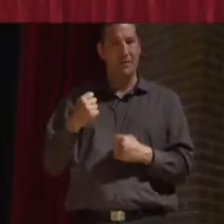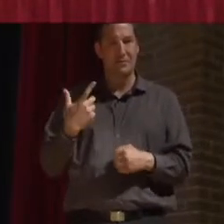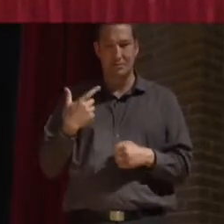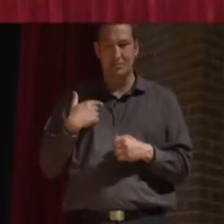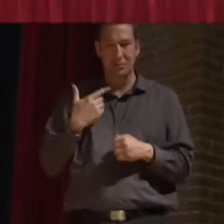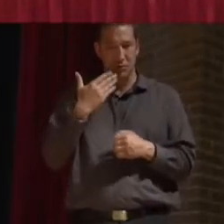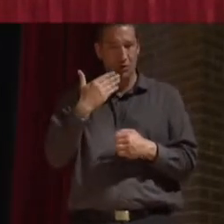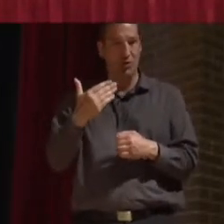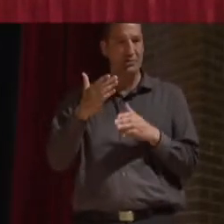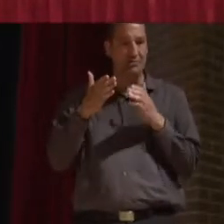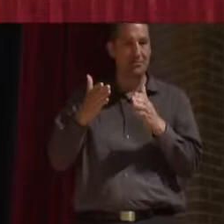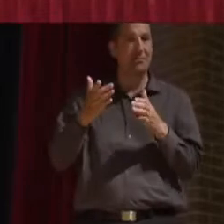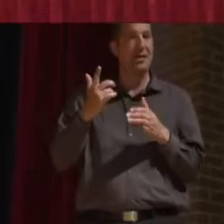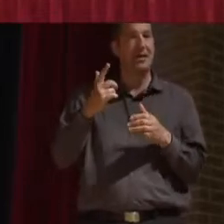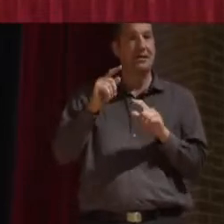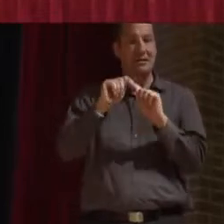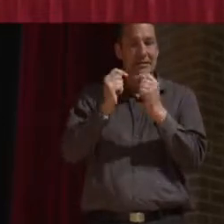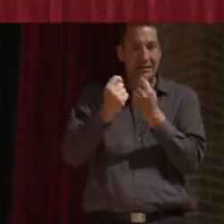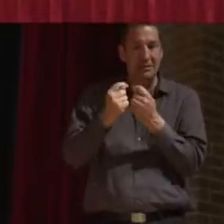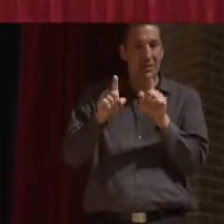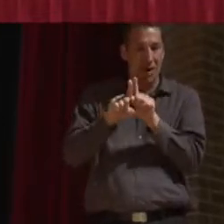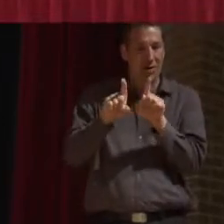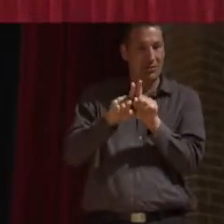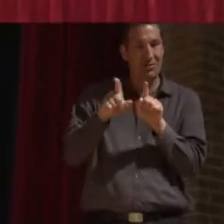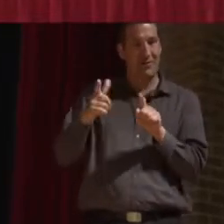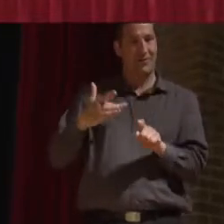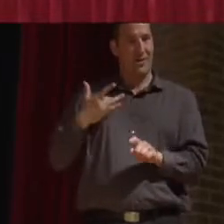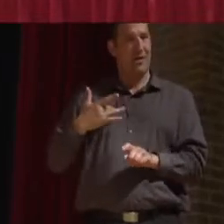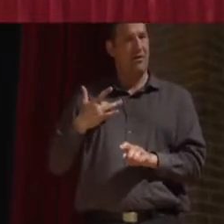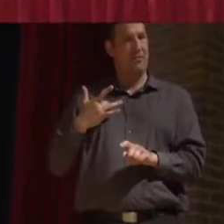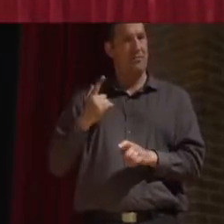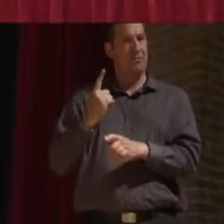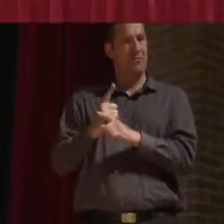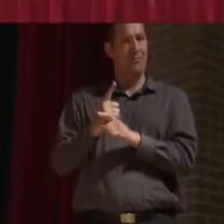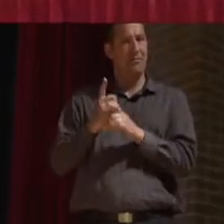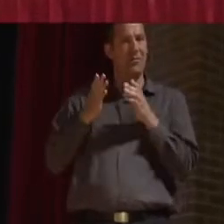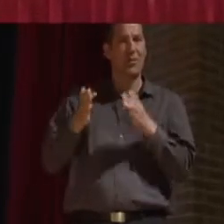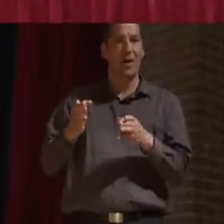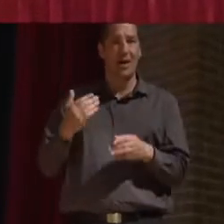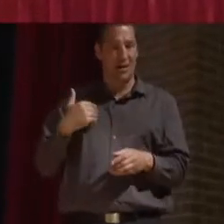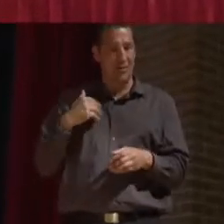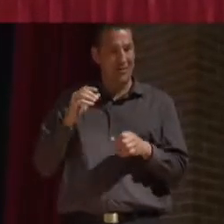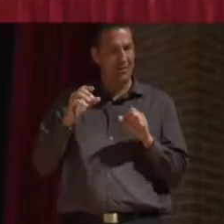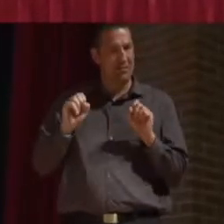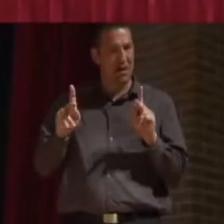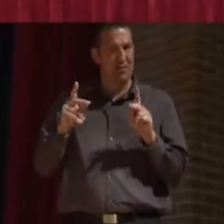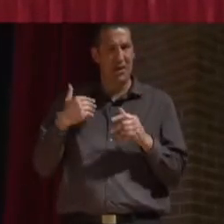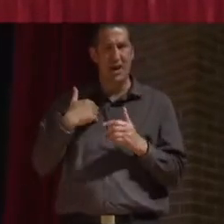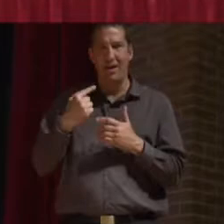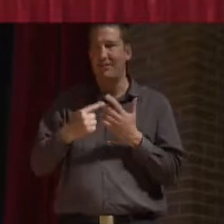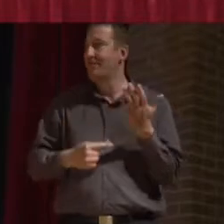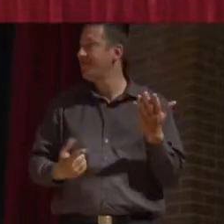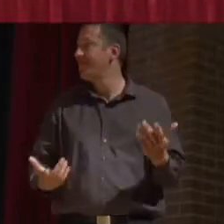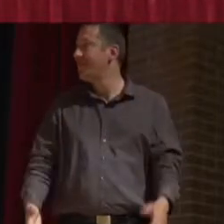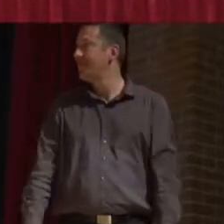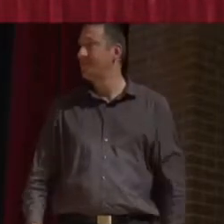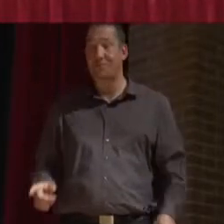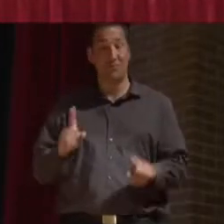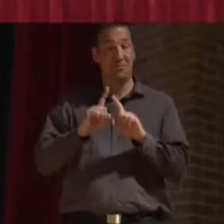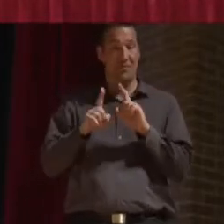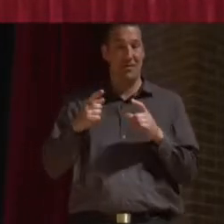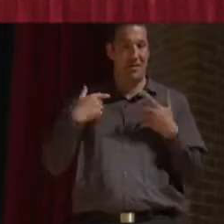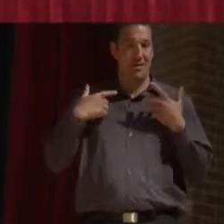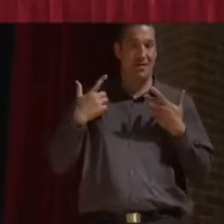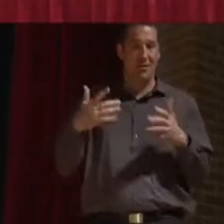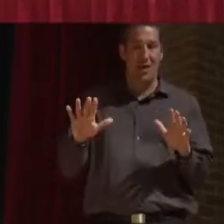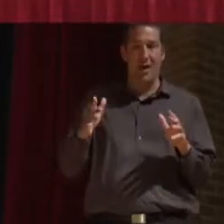you know, the team the confidence that it's being the right way. I think there's tons of opportunities. So, you know, I'd hate to see that fear of